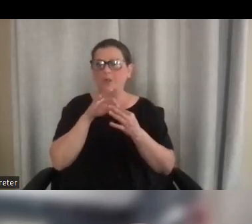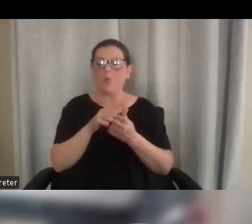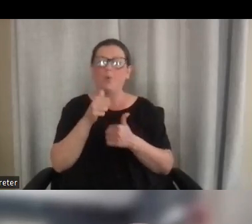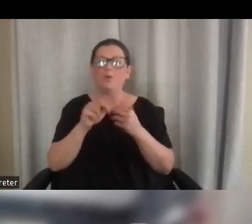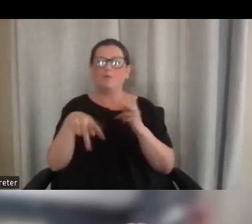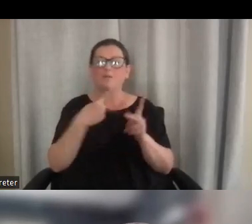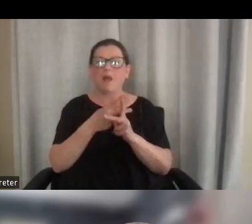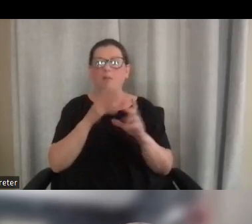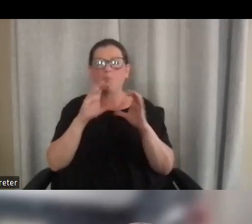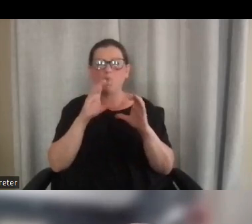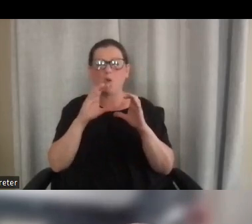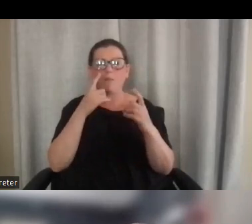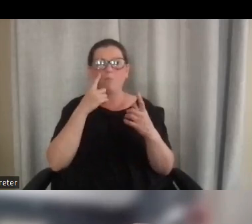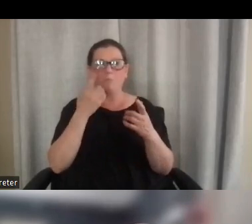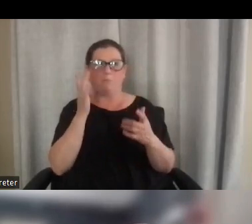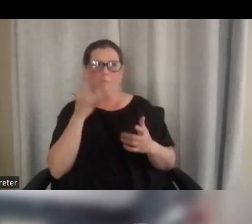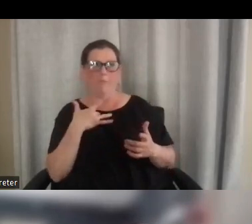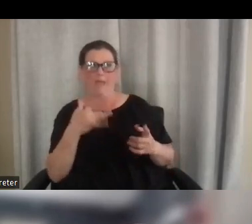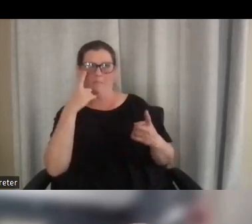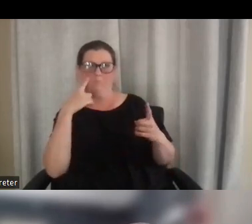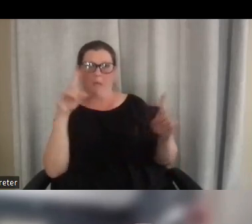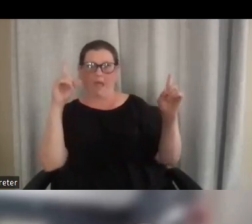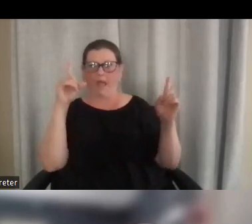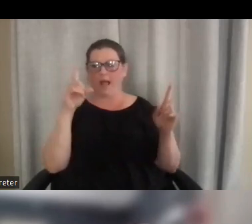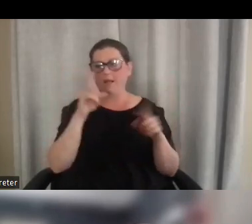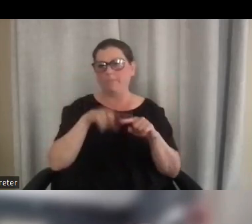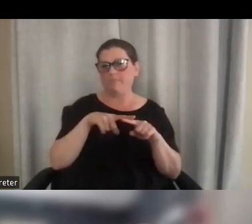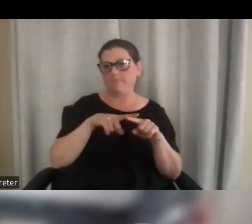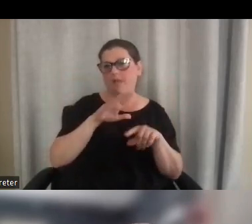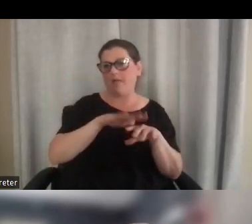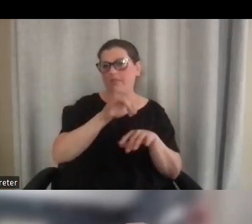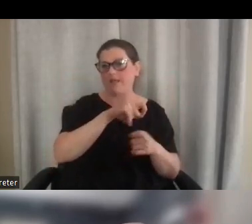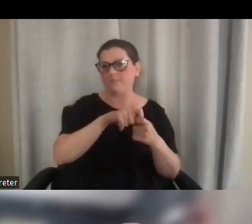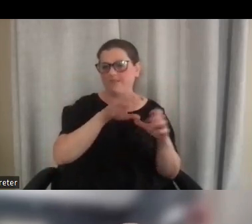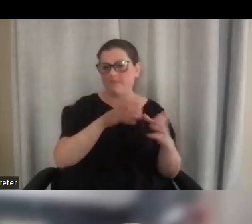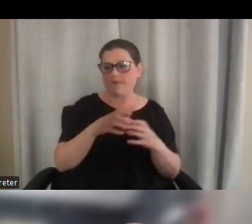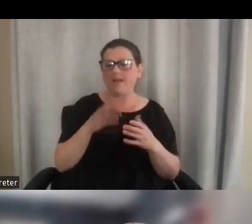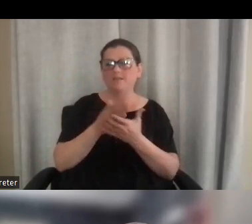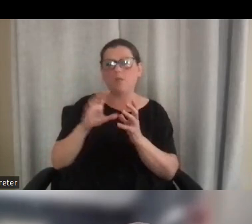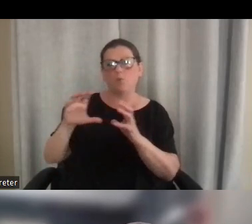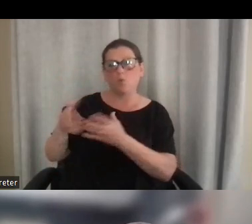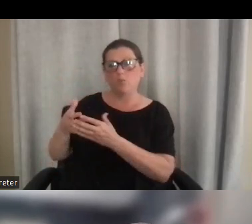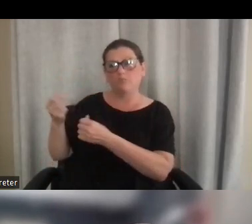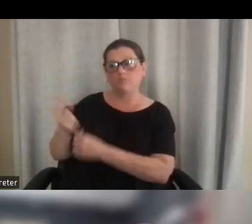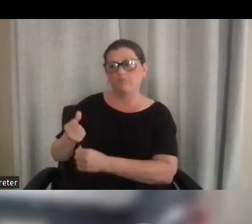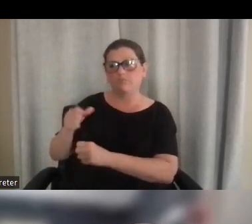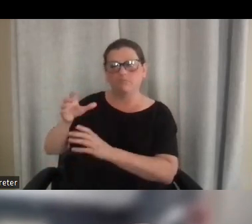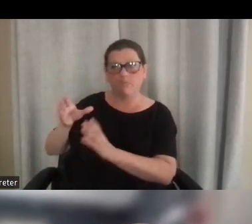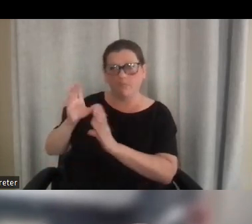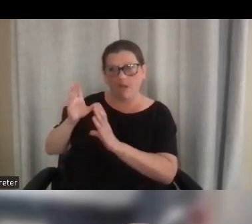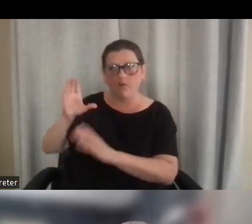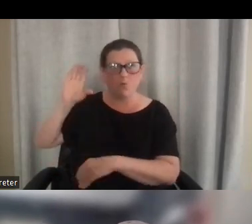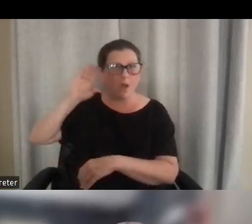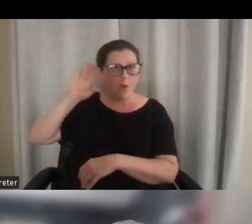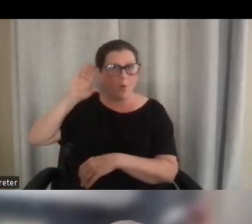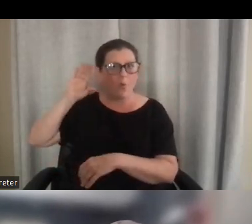communication channels worked best with different populations. We knew some groups were heavy into the radio, so we wanted to make sure that those populations